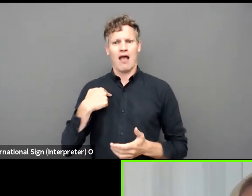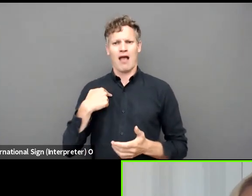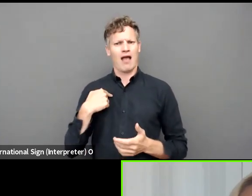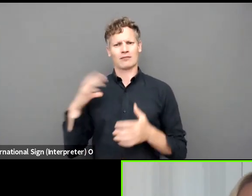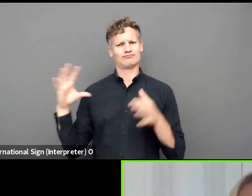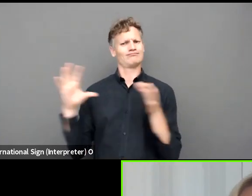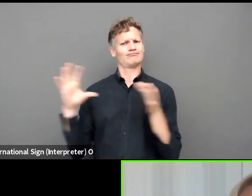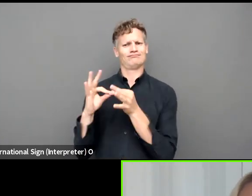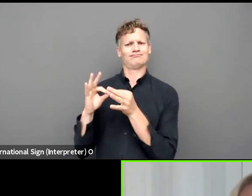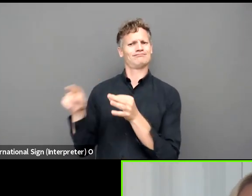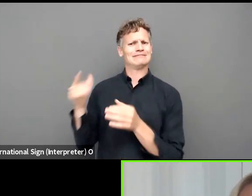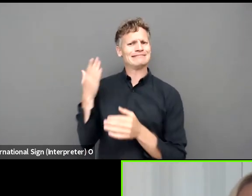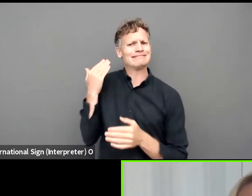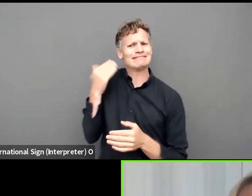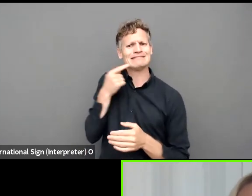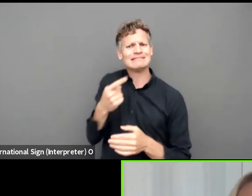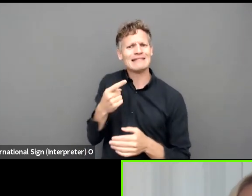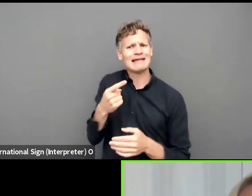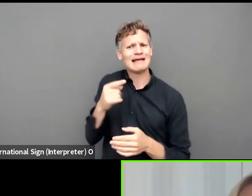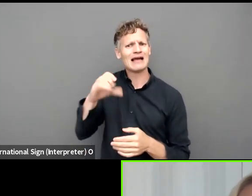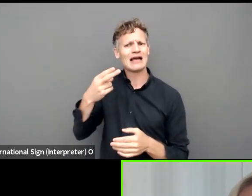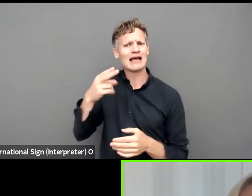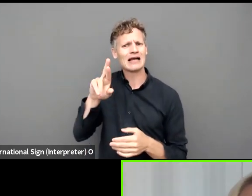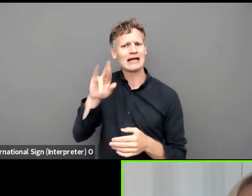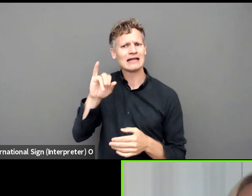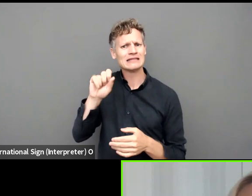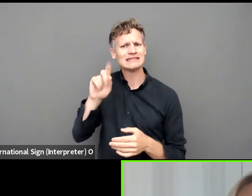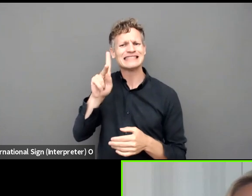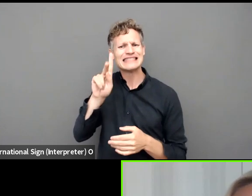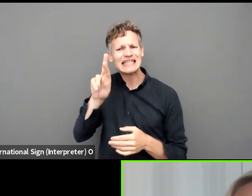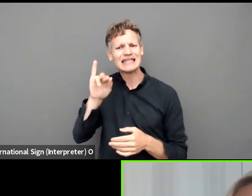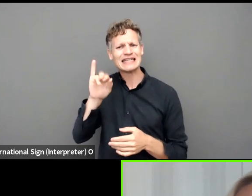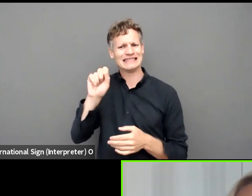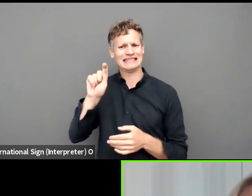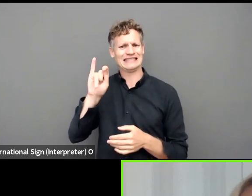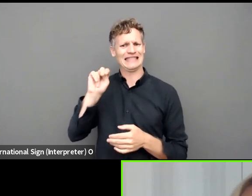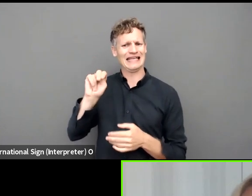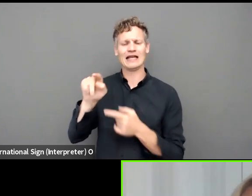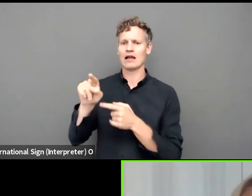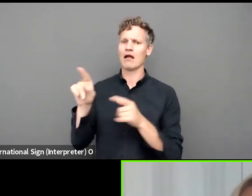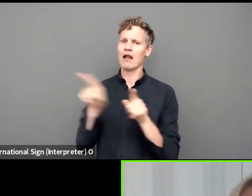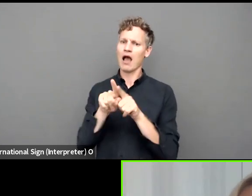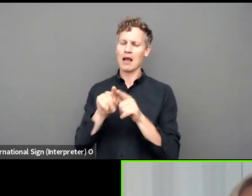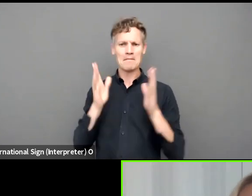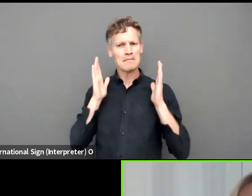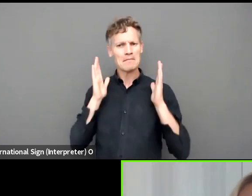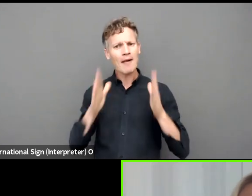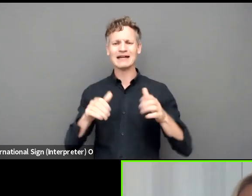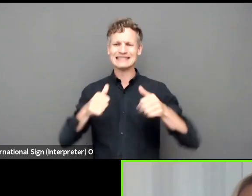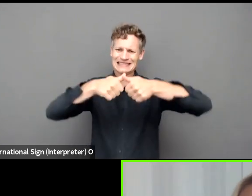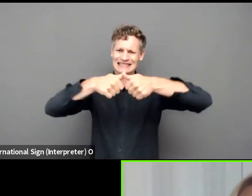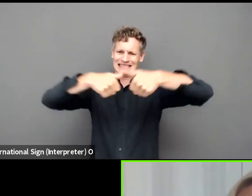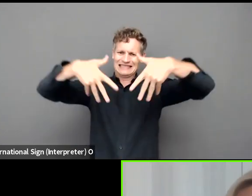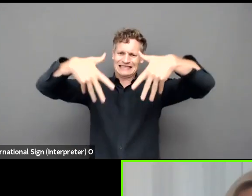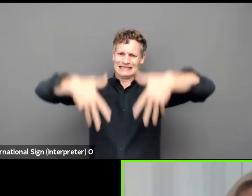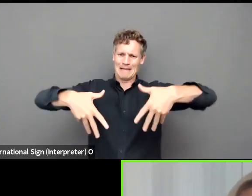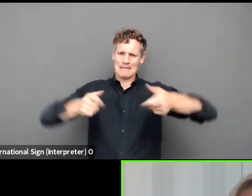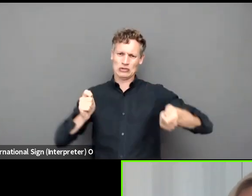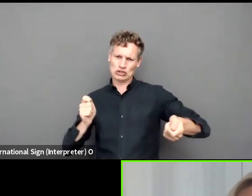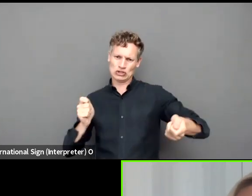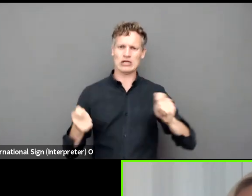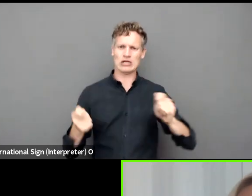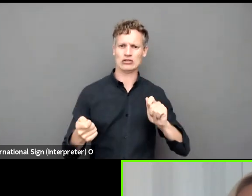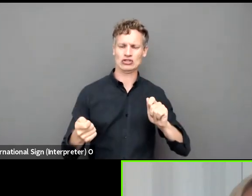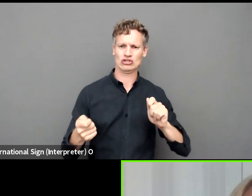change is what is required. So we have to stop fixing women or other underrepresented or disenfranchised or marginalized